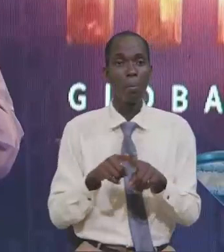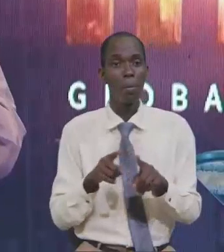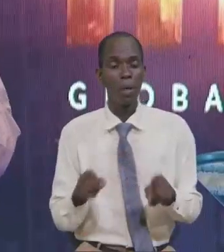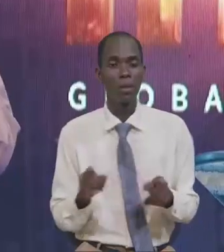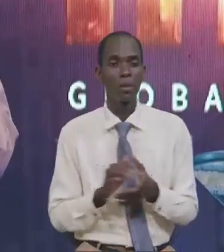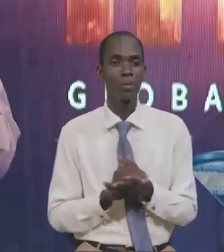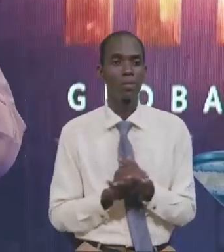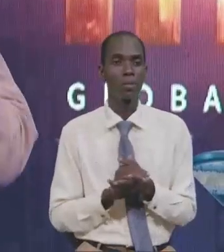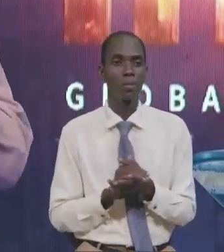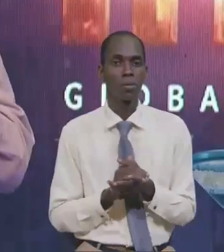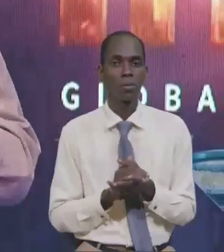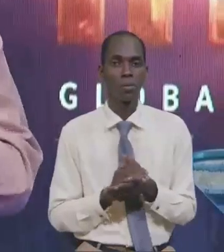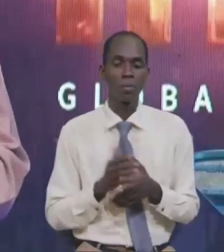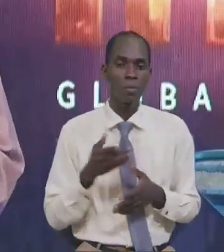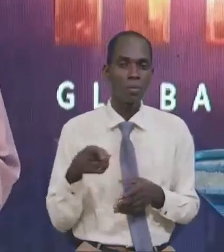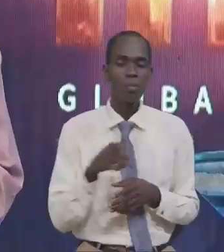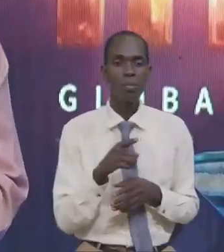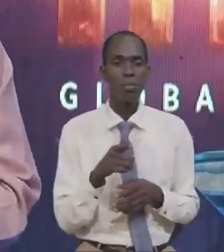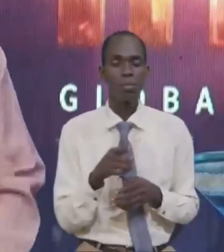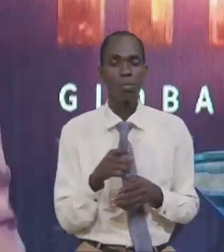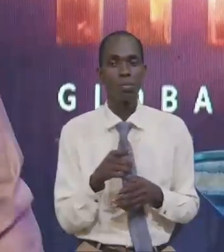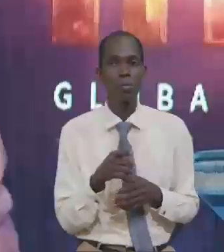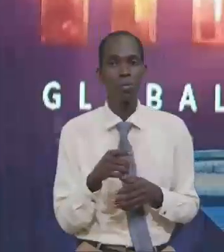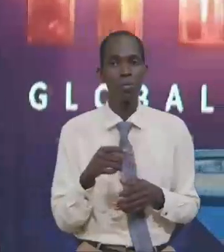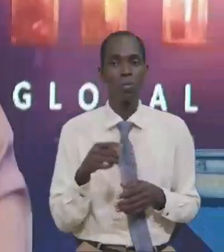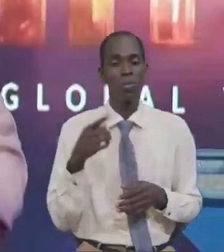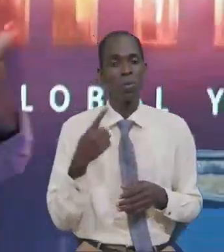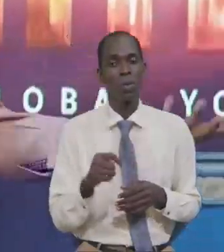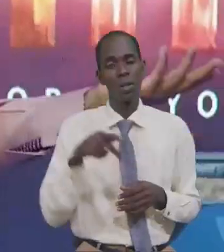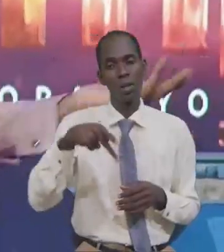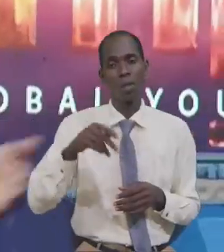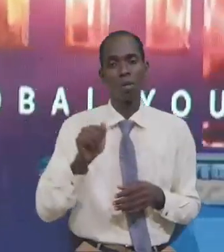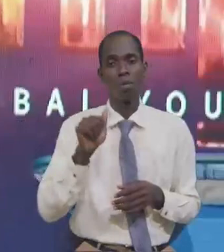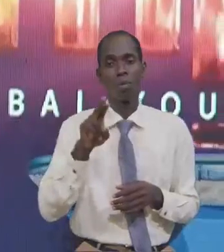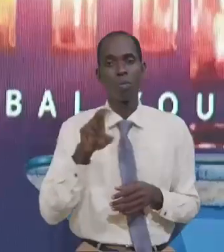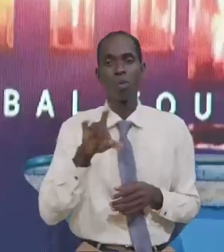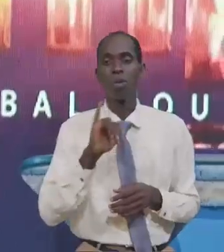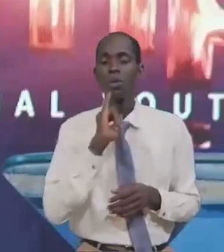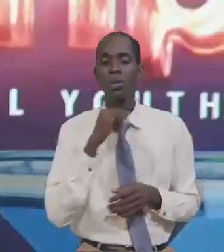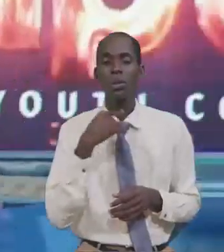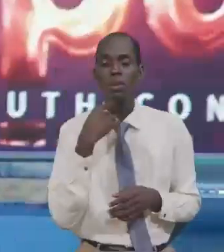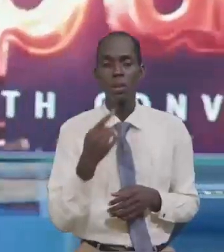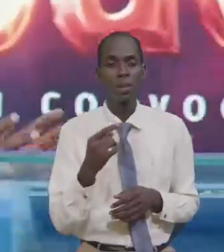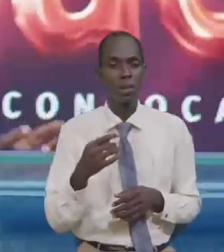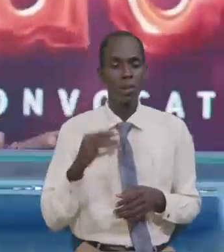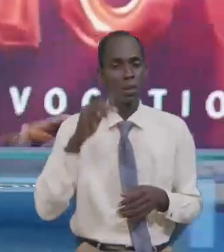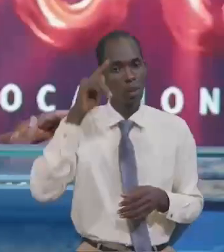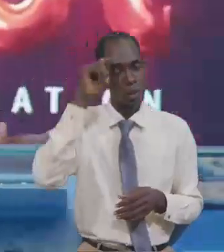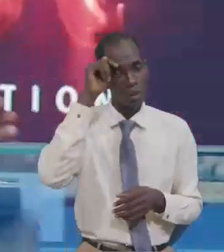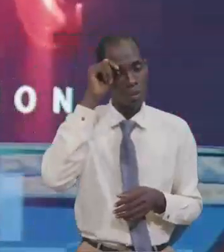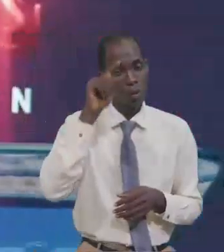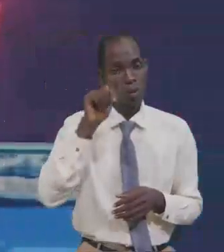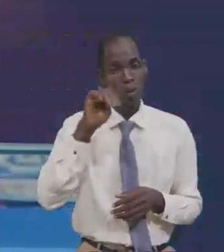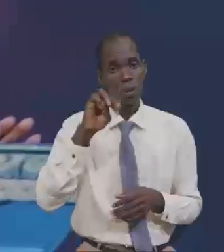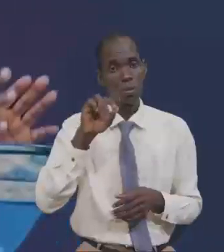man therefore strive for masteries in the plural, yet you see not crowned except